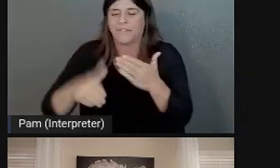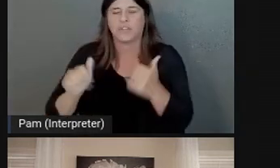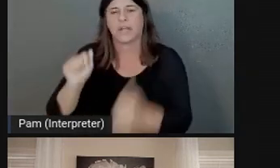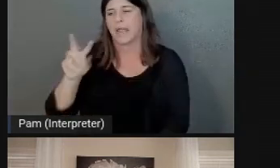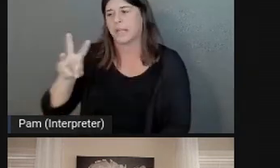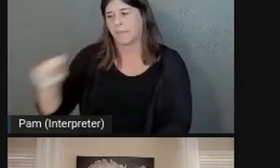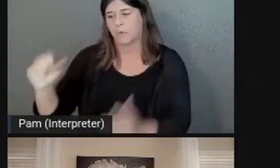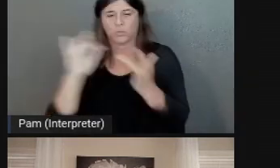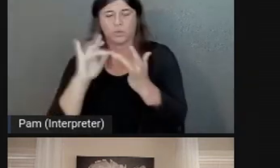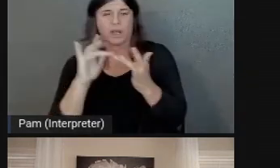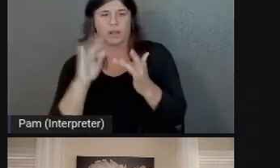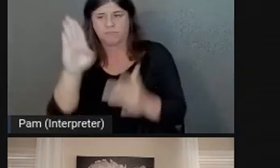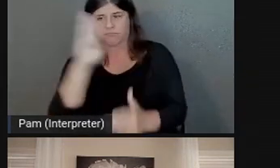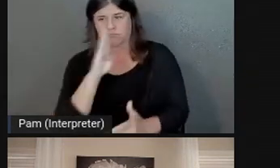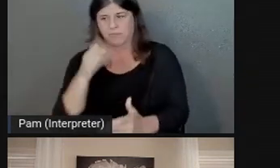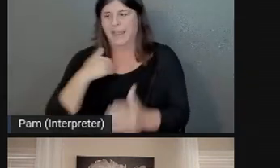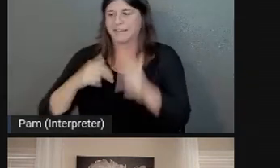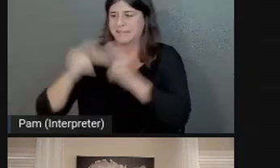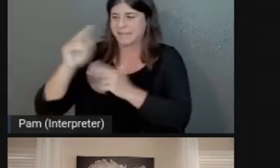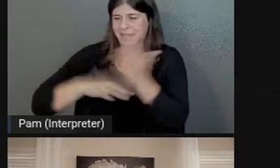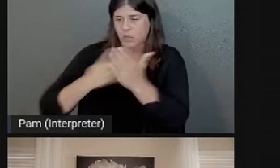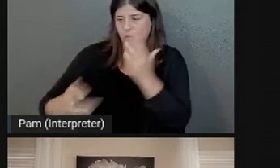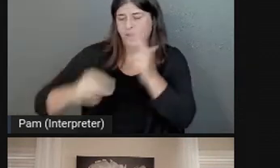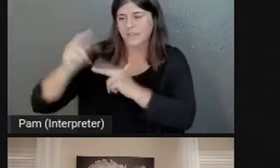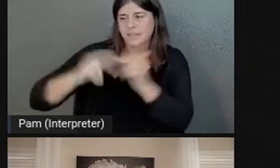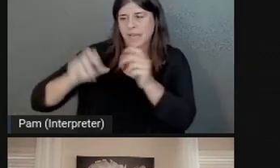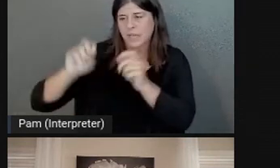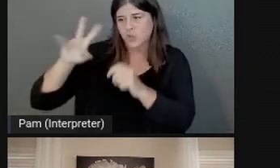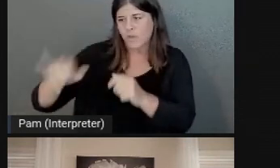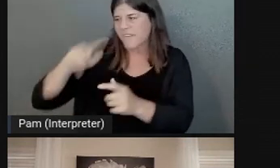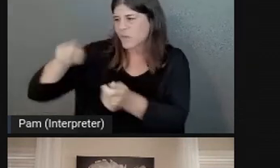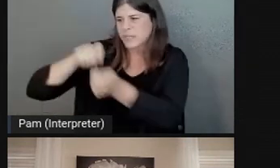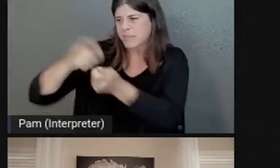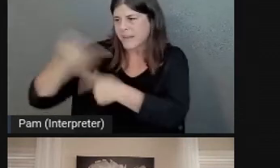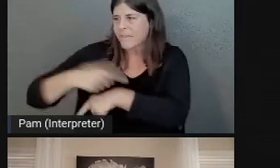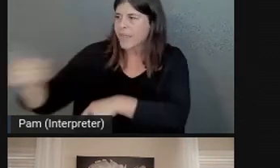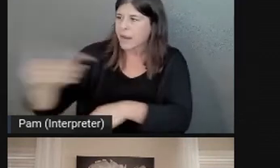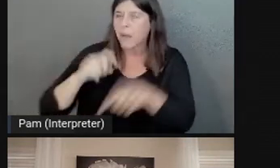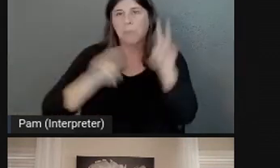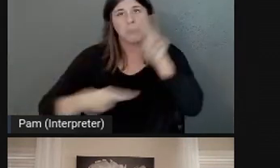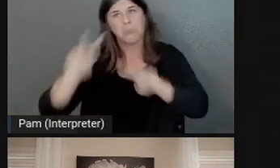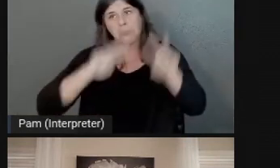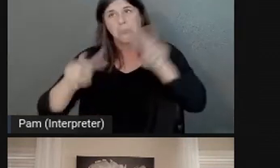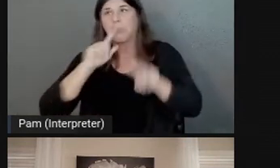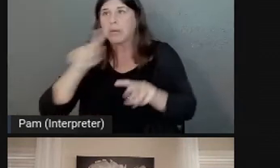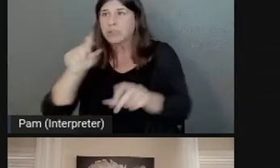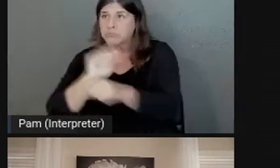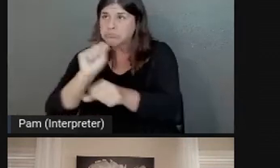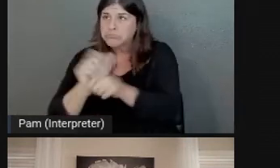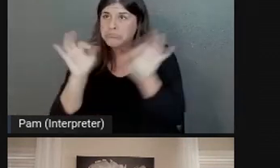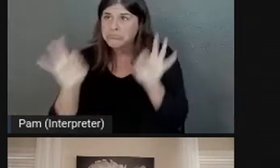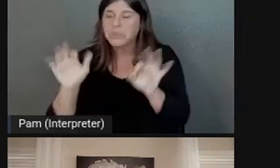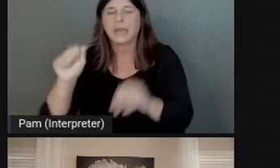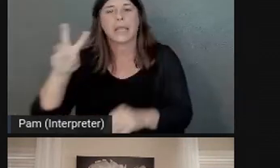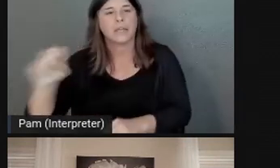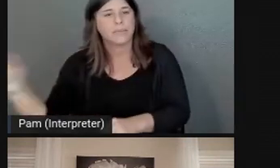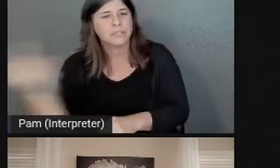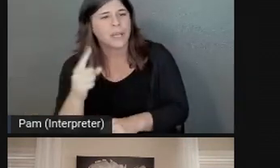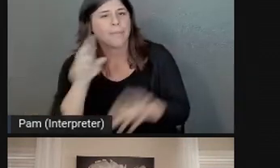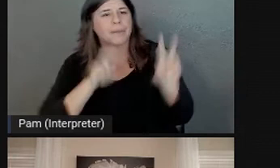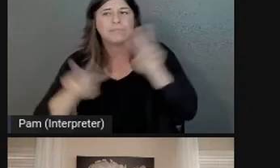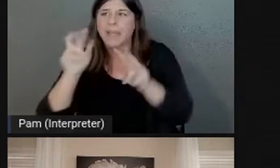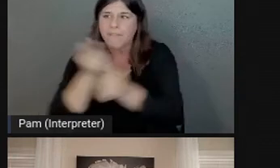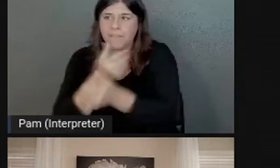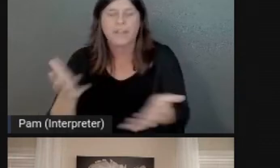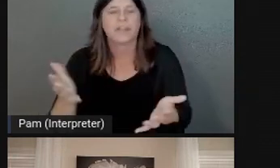out to you and schedule the site survey for a specific date that they can come in and do that. And then AWS will come out and do the site survey. And